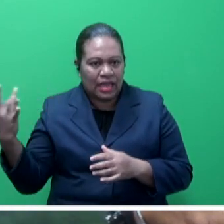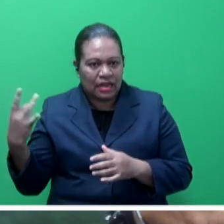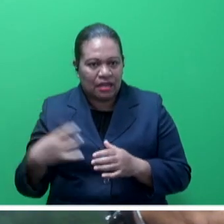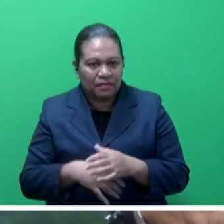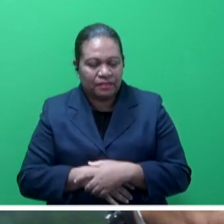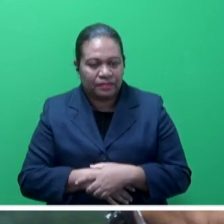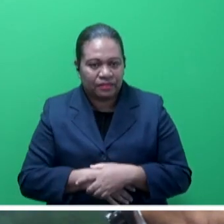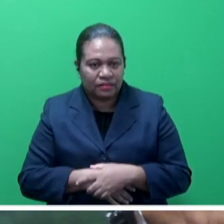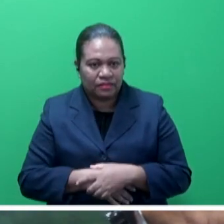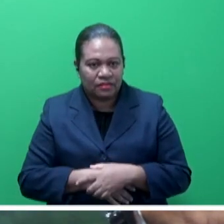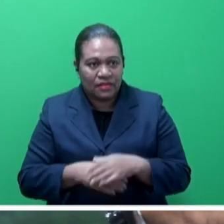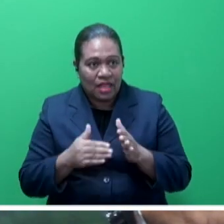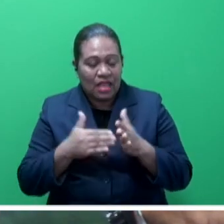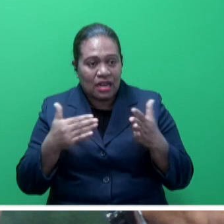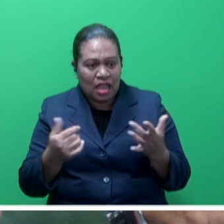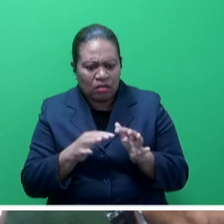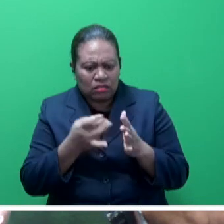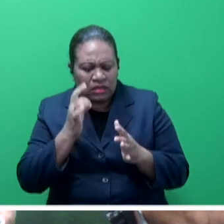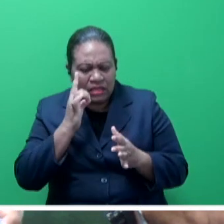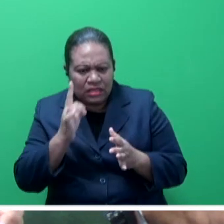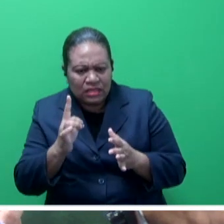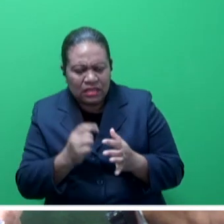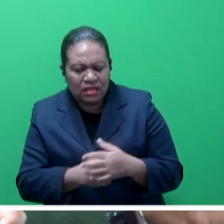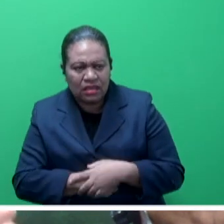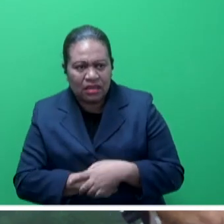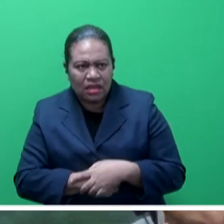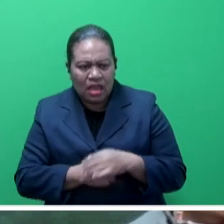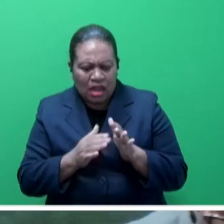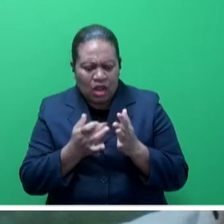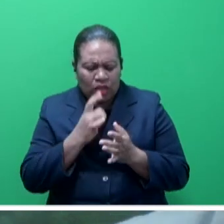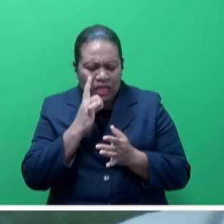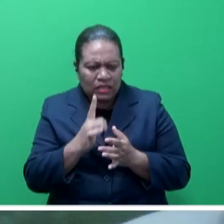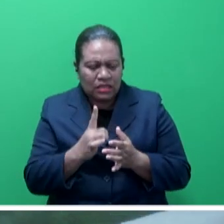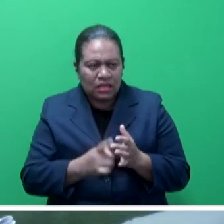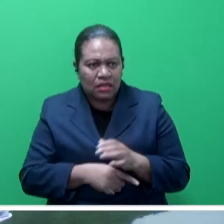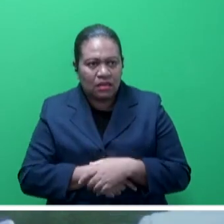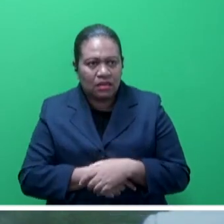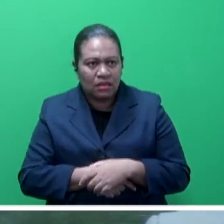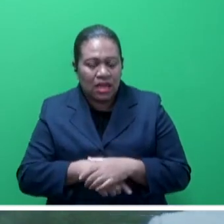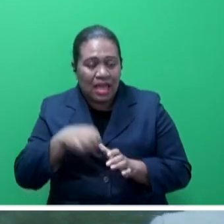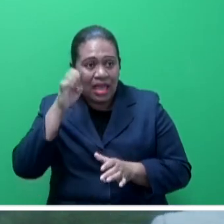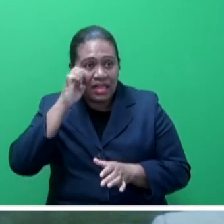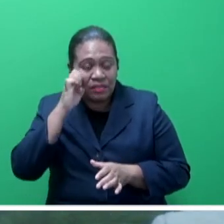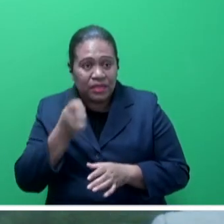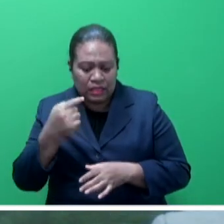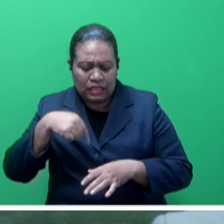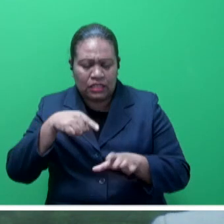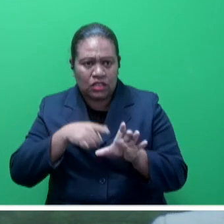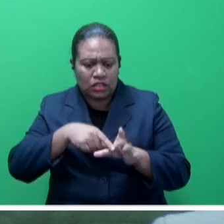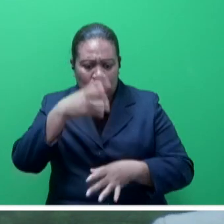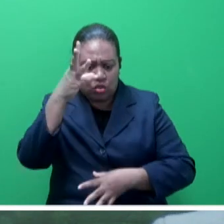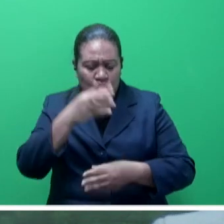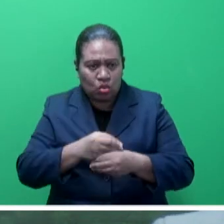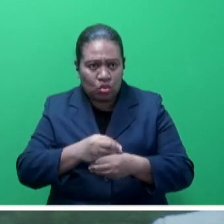Mr. Speaker, sir, in terms of the outlook, what we're seeing, we're expecting in 2022 overall,